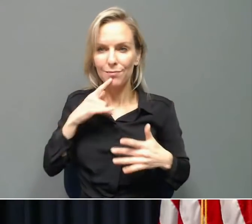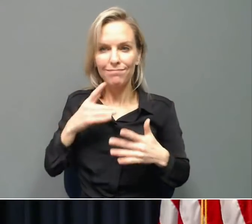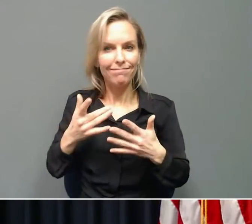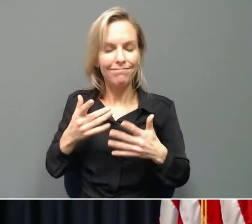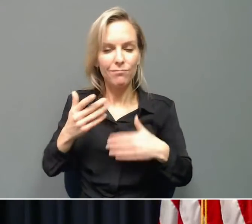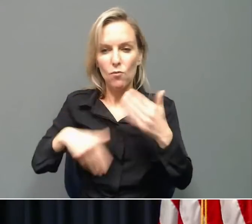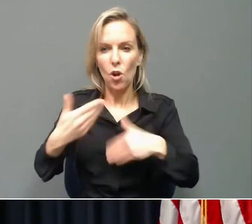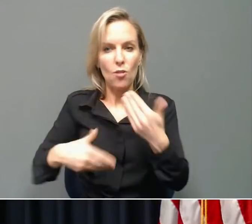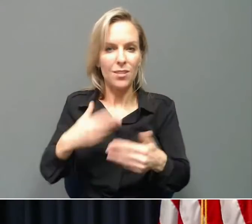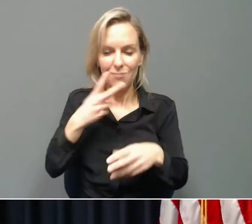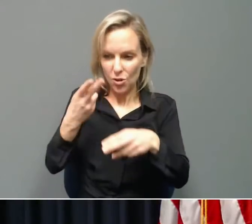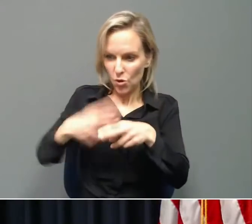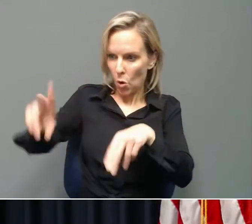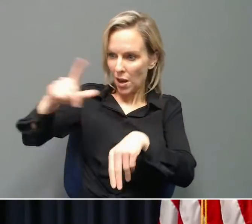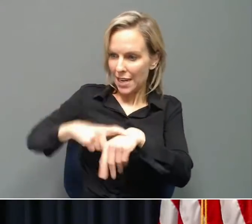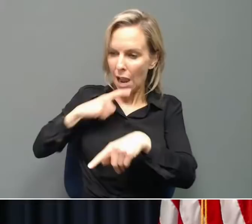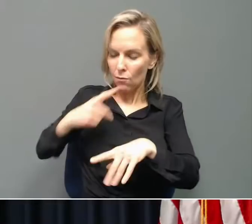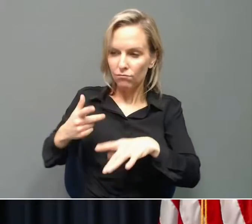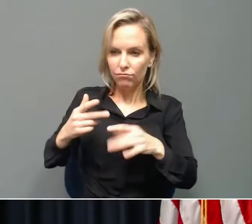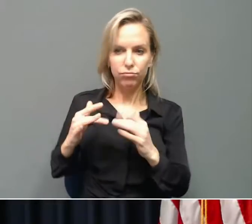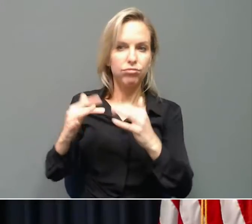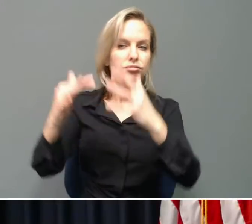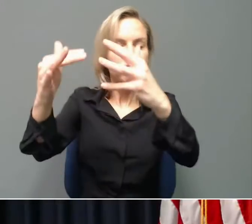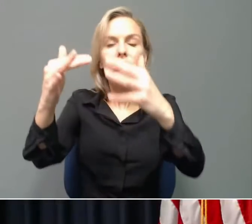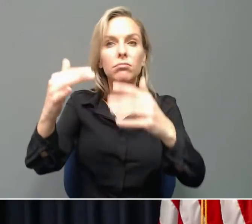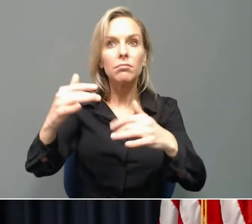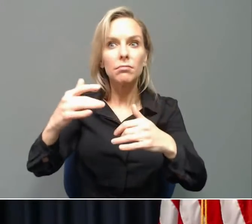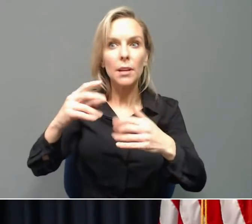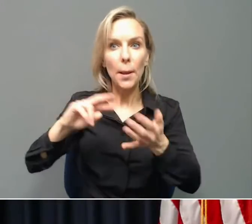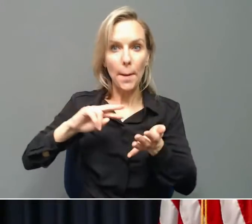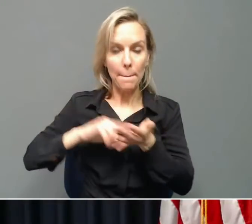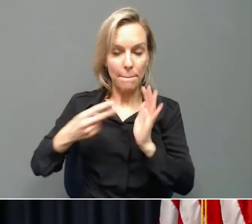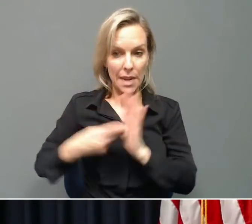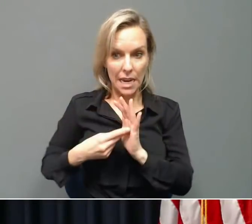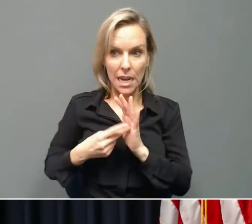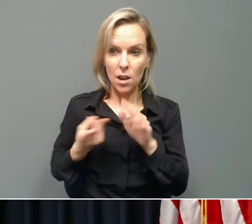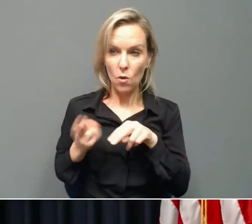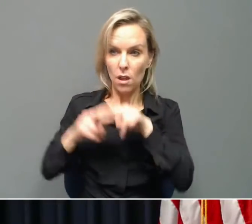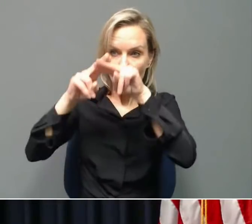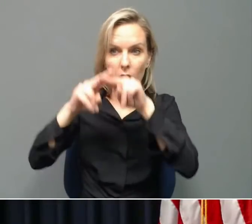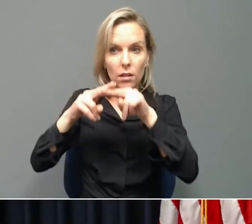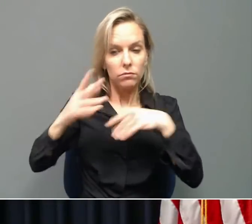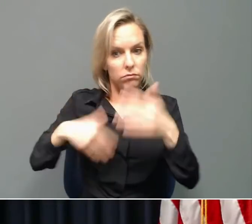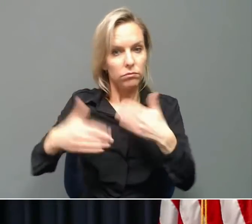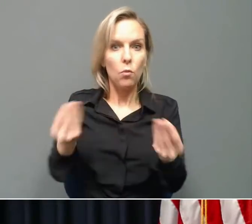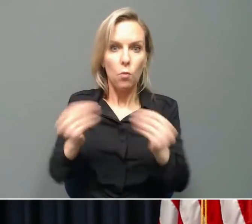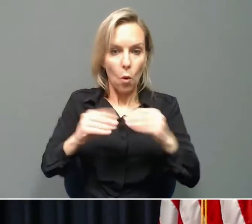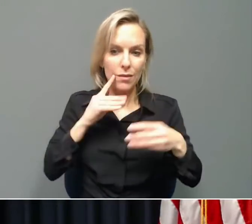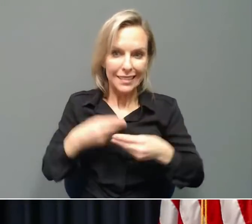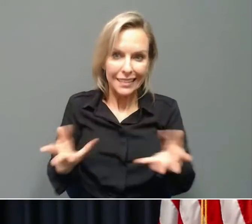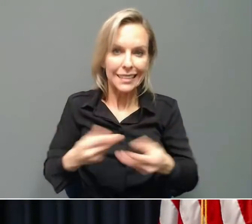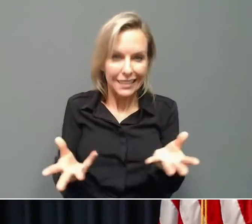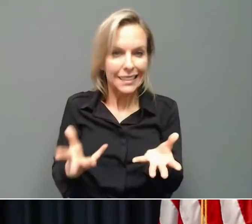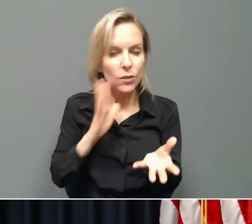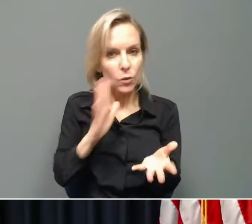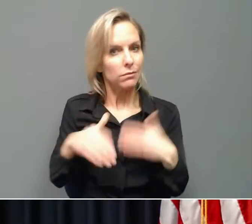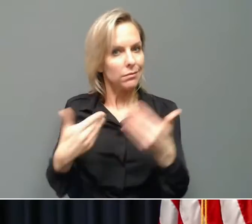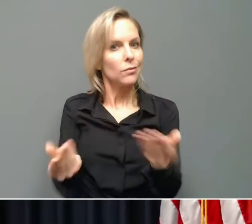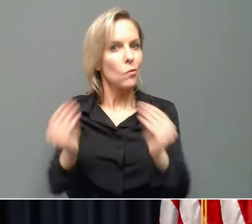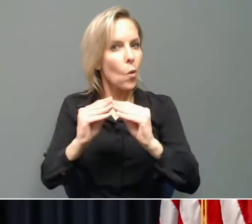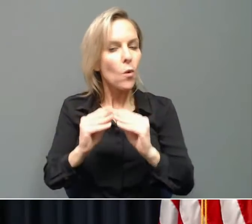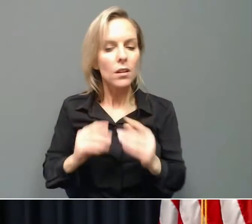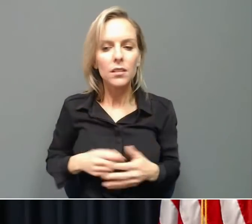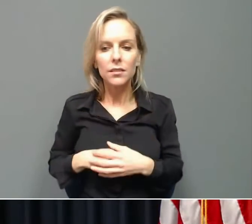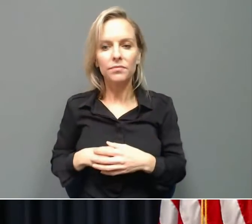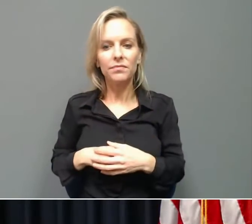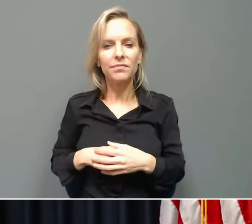now the pace is escalating. And as the pace escalates, things will move progressively more quickly. So I have a few slides here just to share